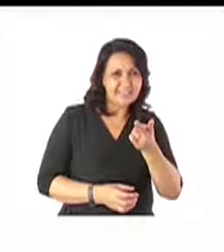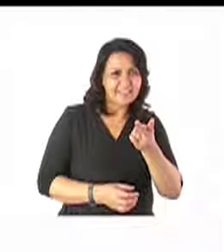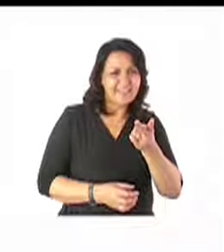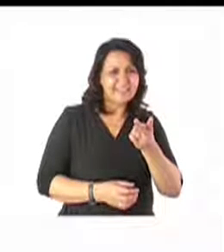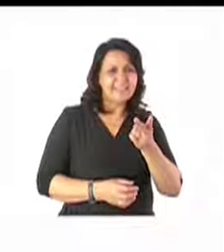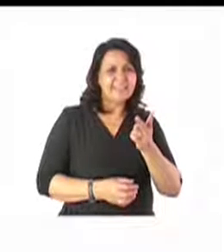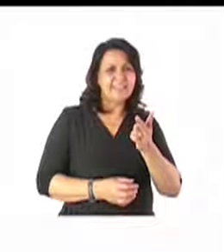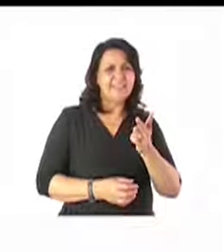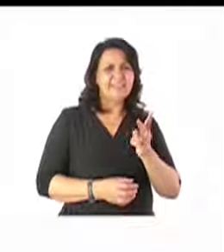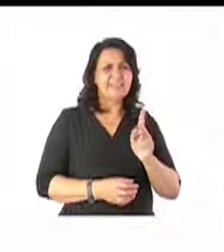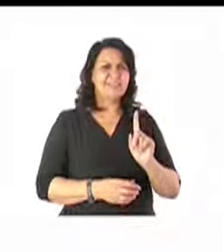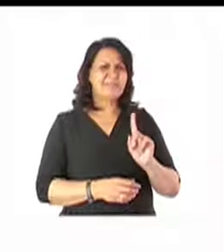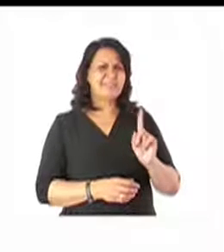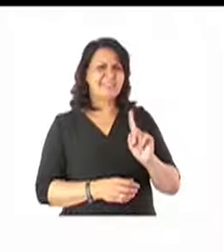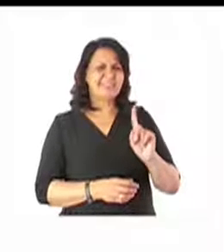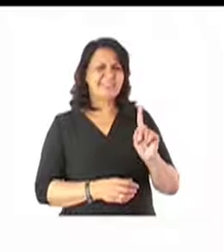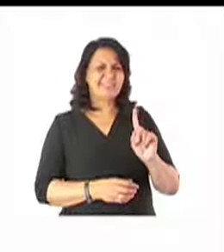is made of?